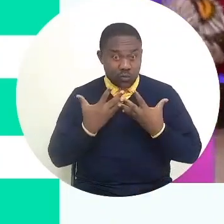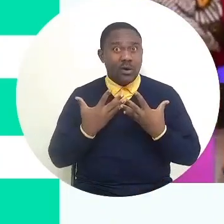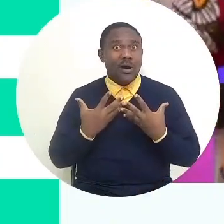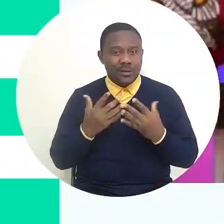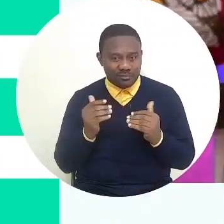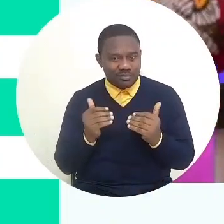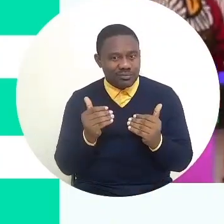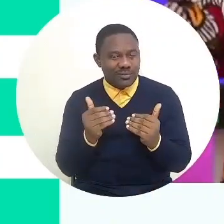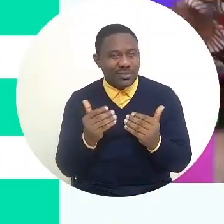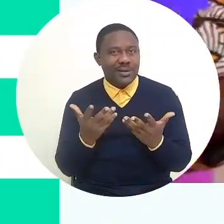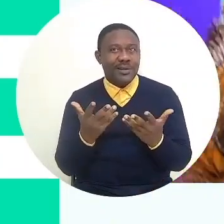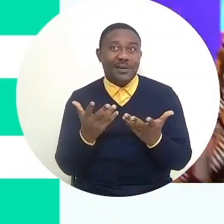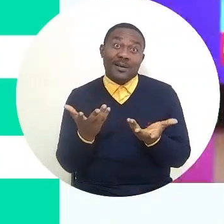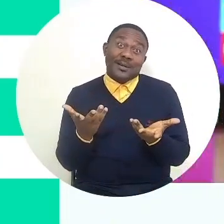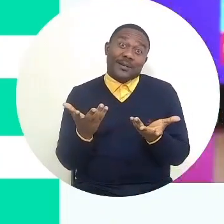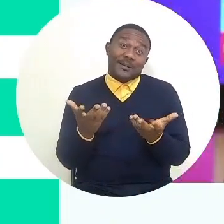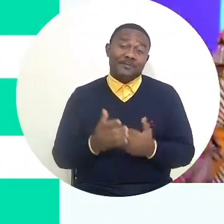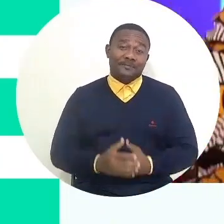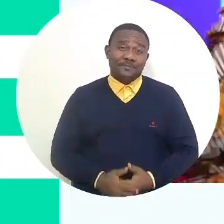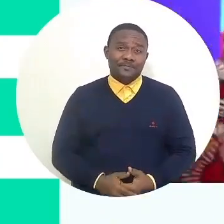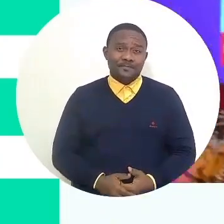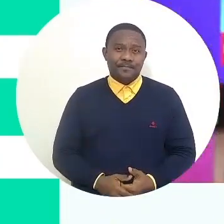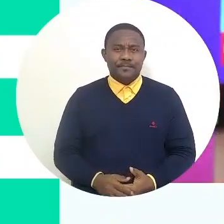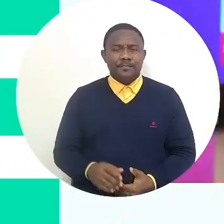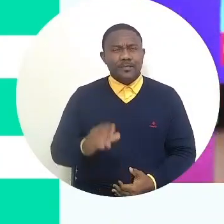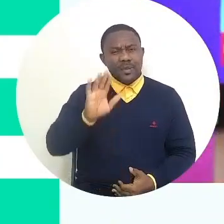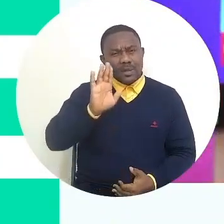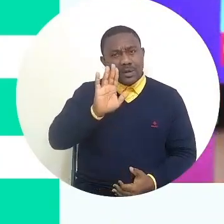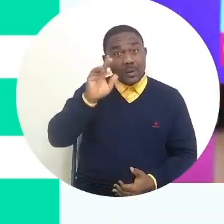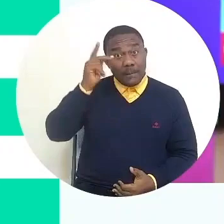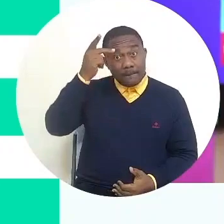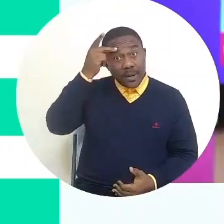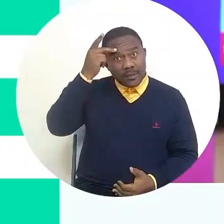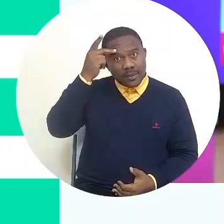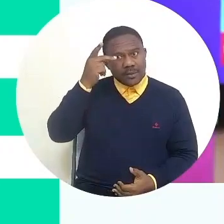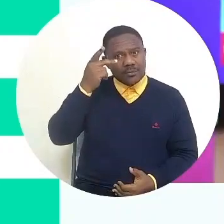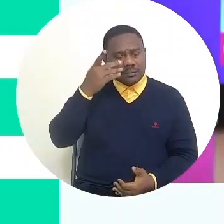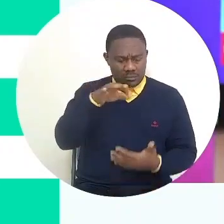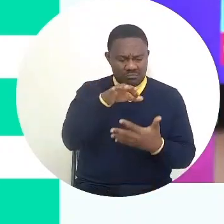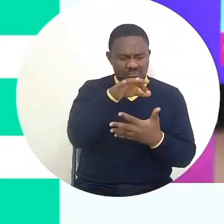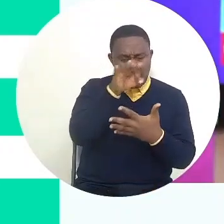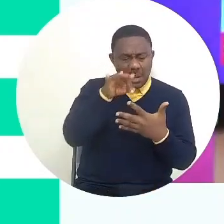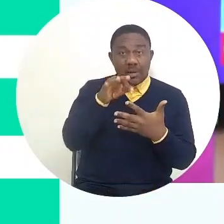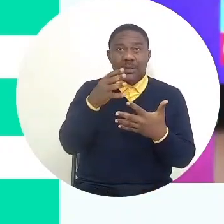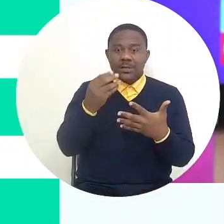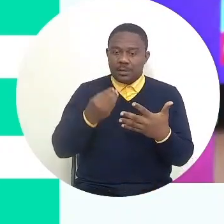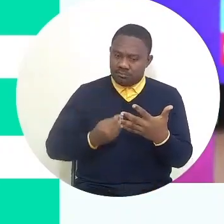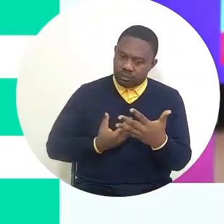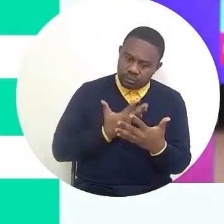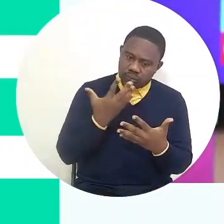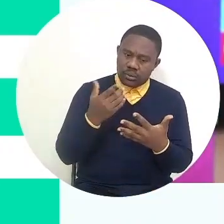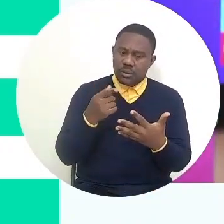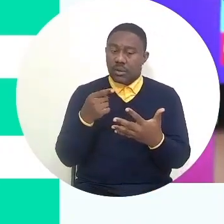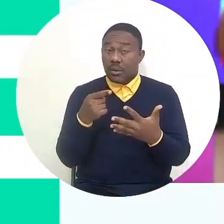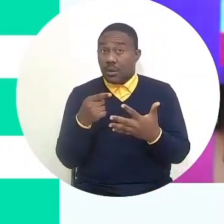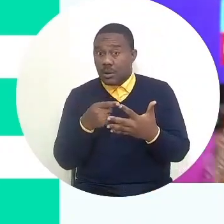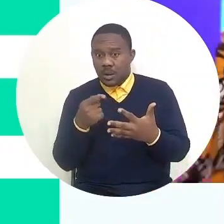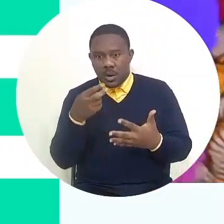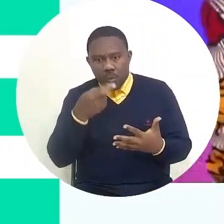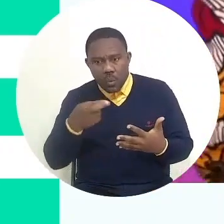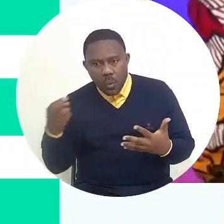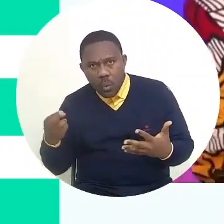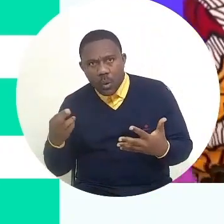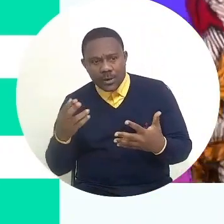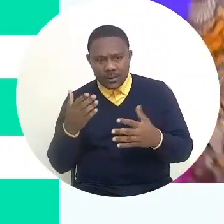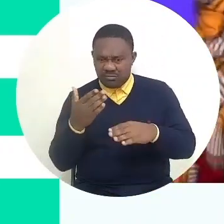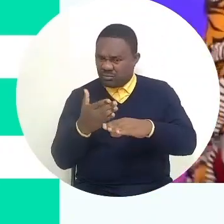putting food on your table, it means you also are doing it wrong. So your purpose is finding your passions, understanding yourself, finding the resources to